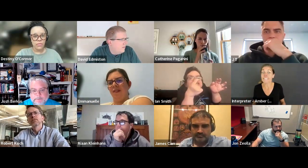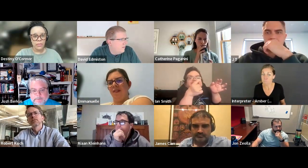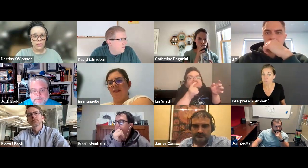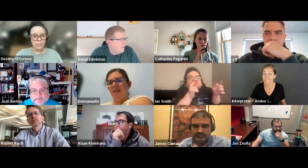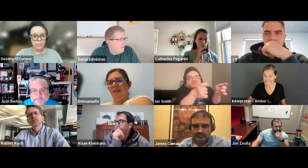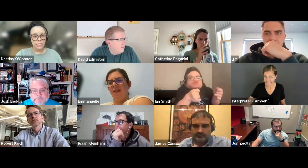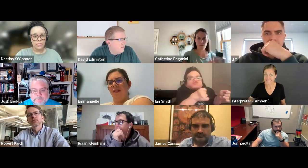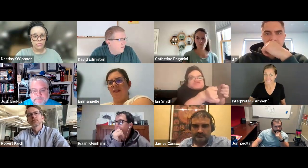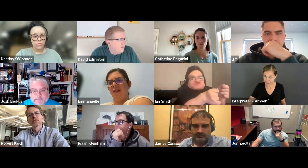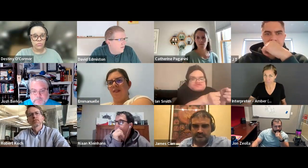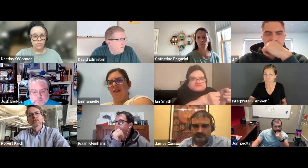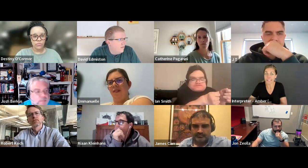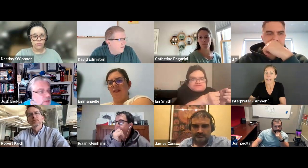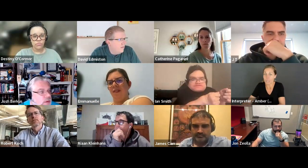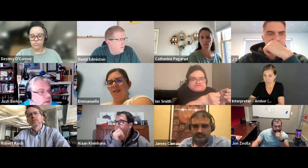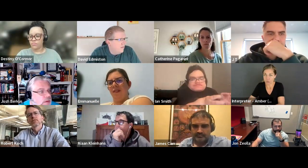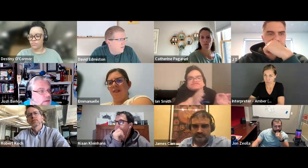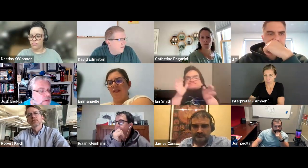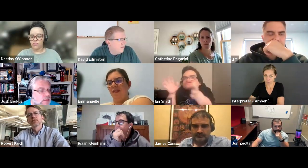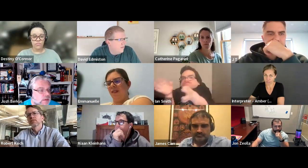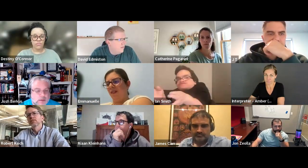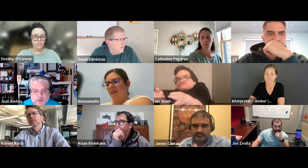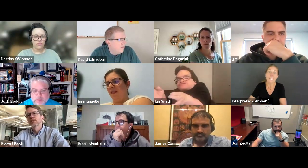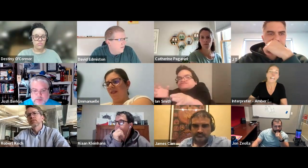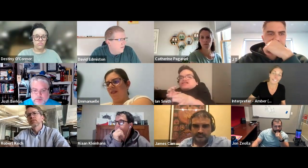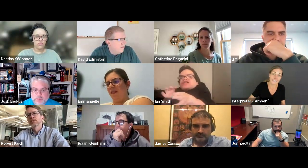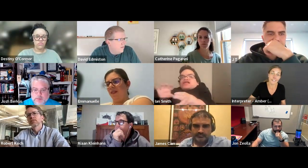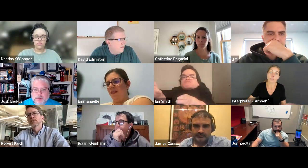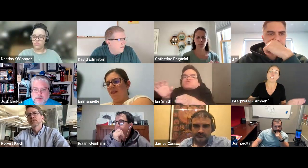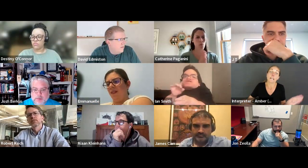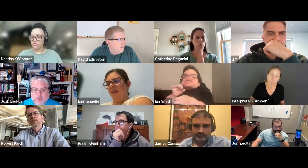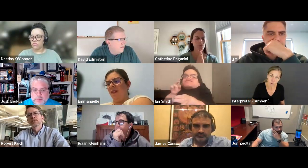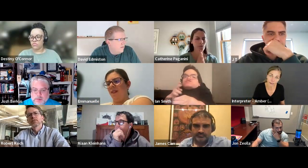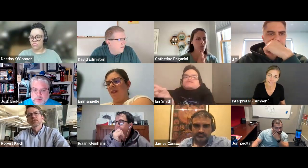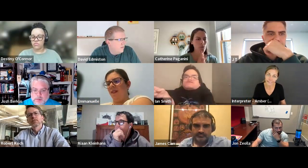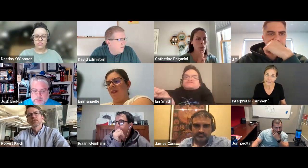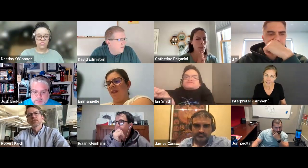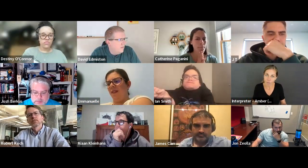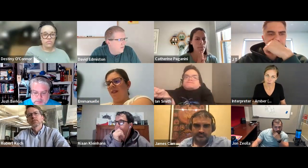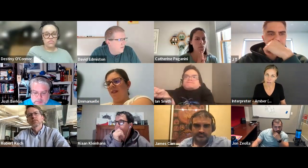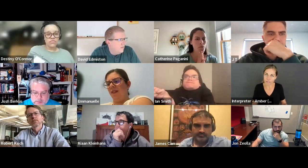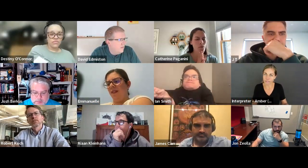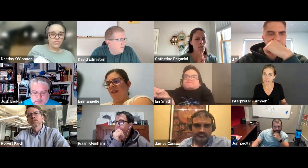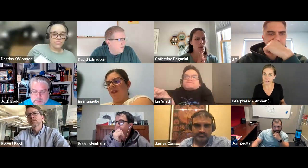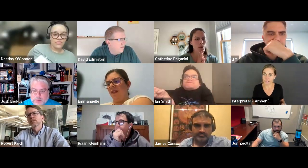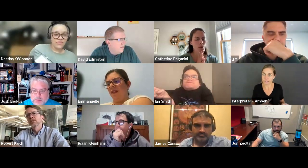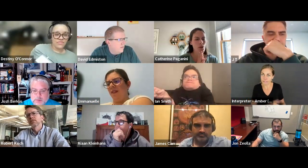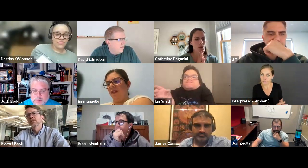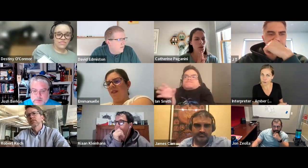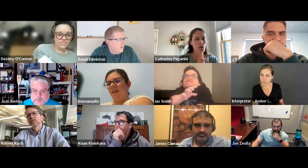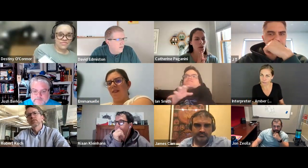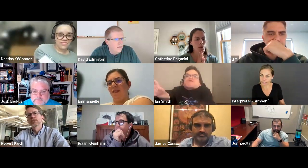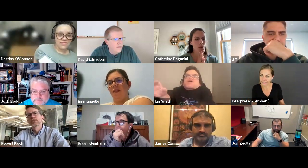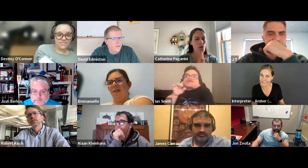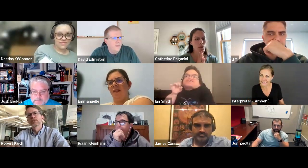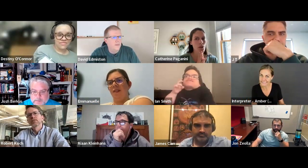One that's labeled CNCF, tagged contributors. And then there's the other one that was deaf